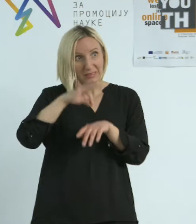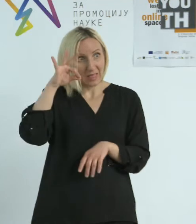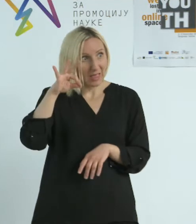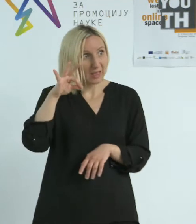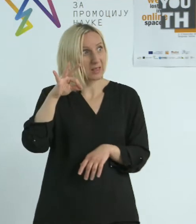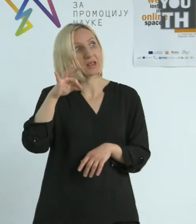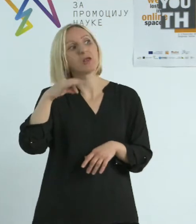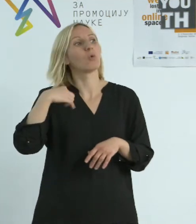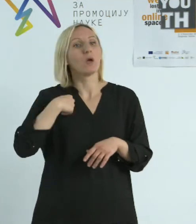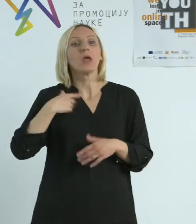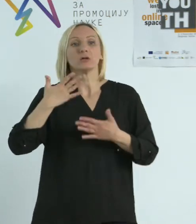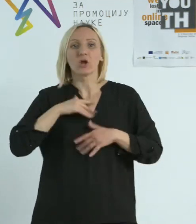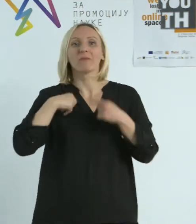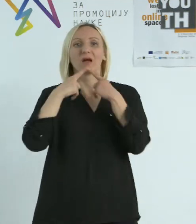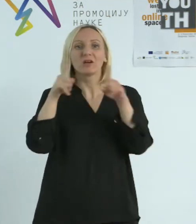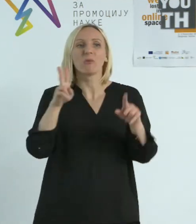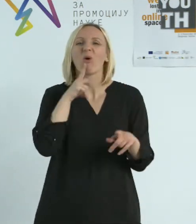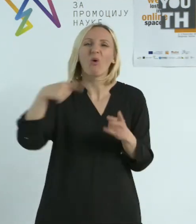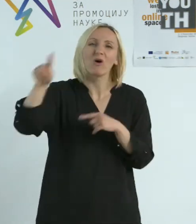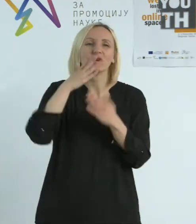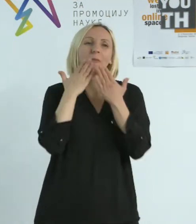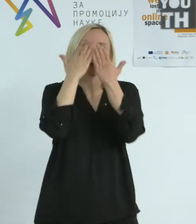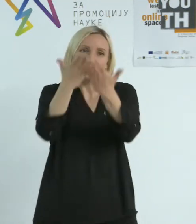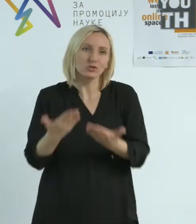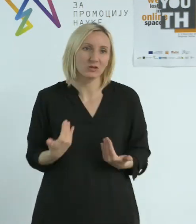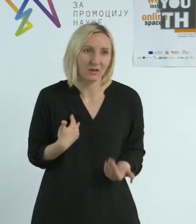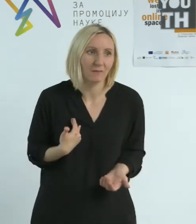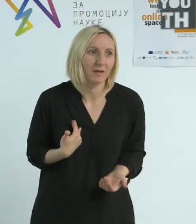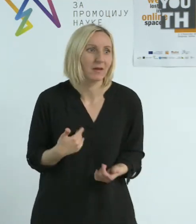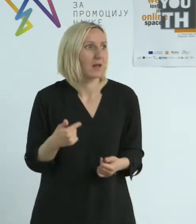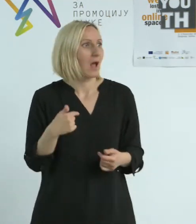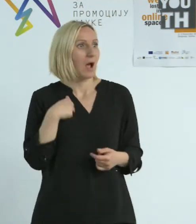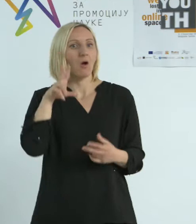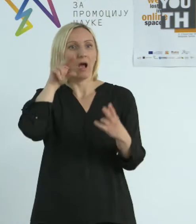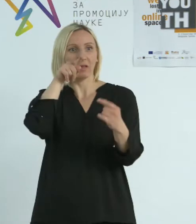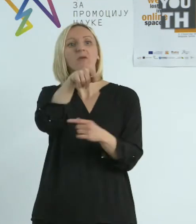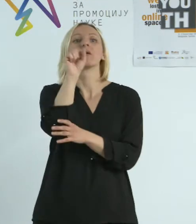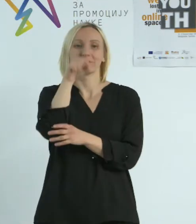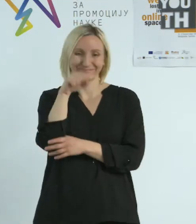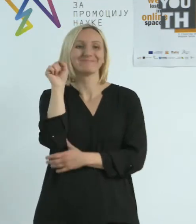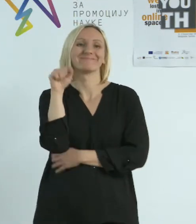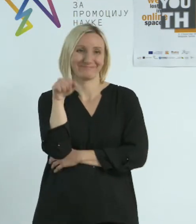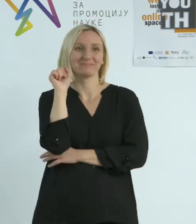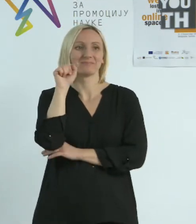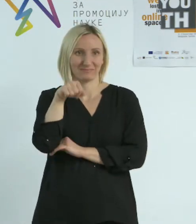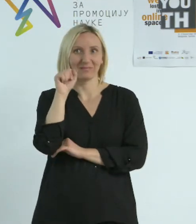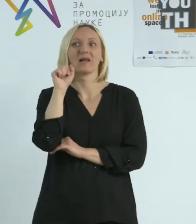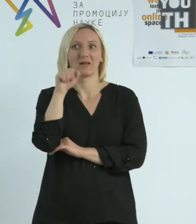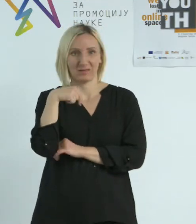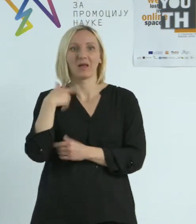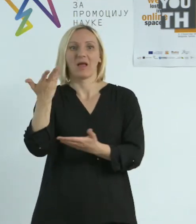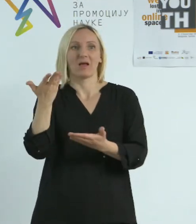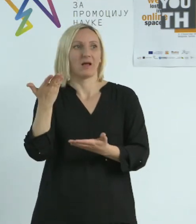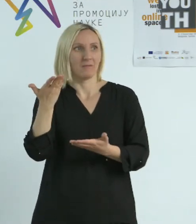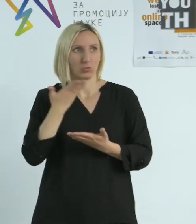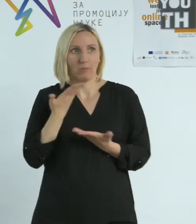who is actually going to read me? Because let's be honest, one thing is when I'm talking to you and you're nodding and you're smiling and I receive this as an